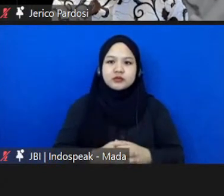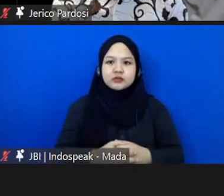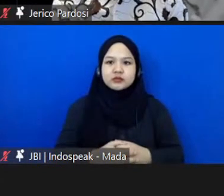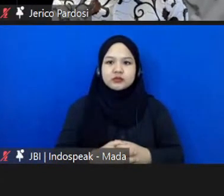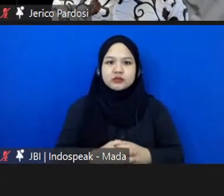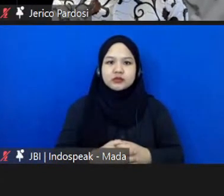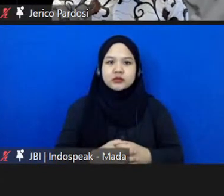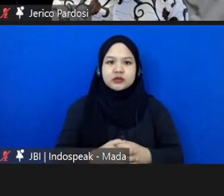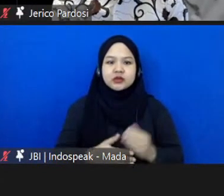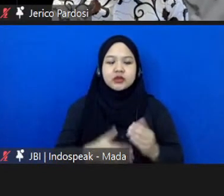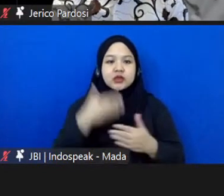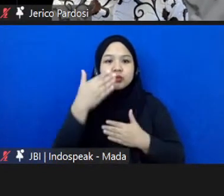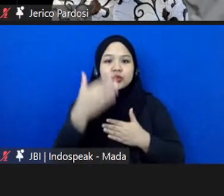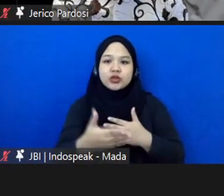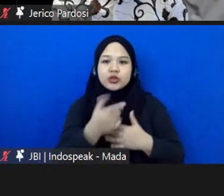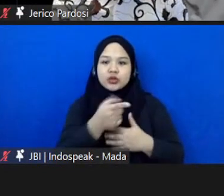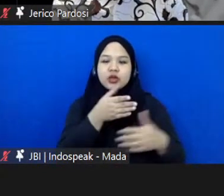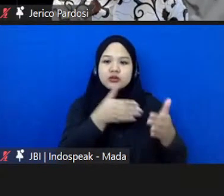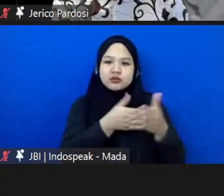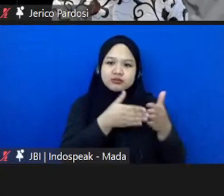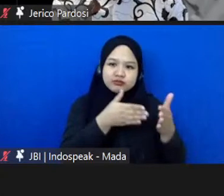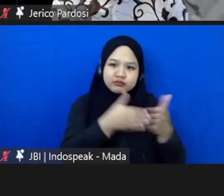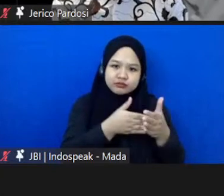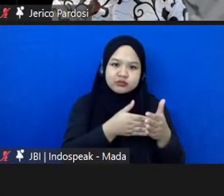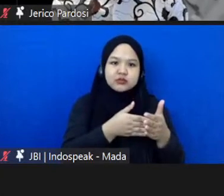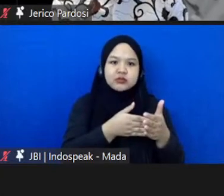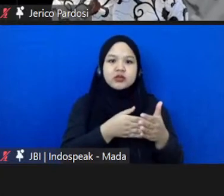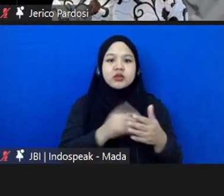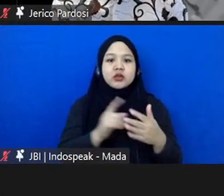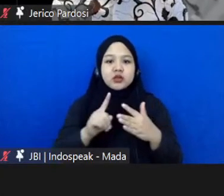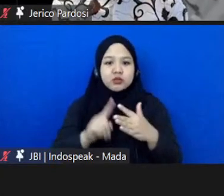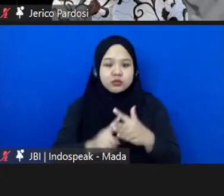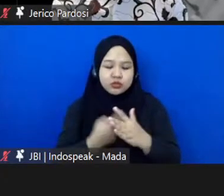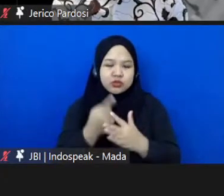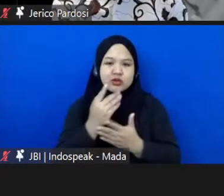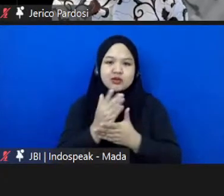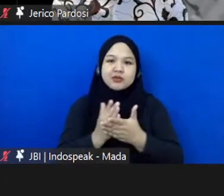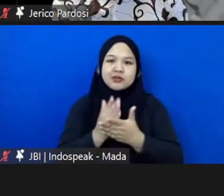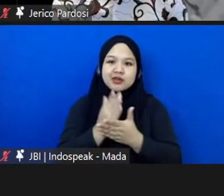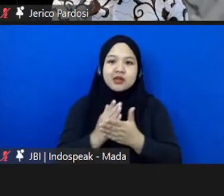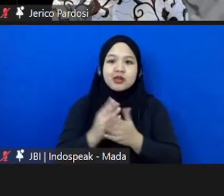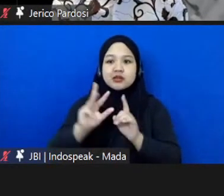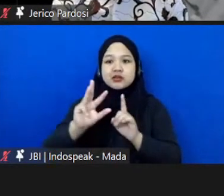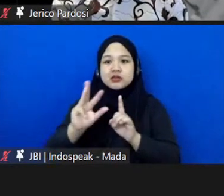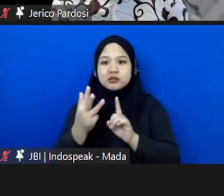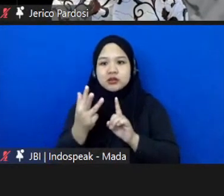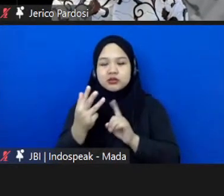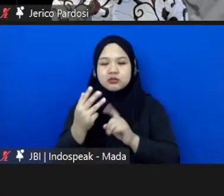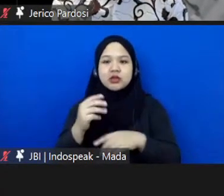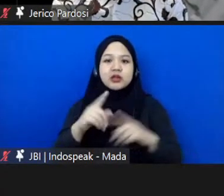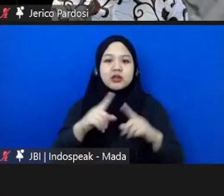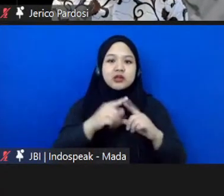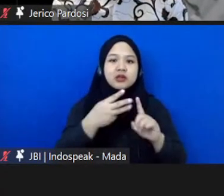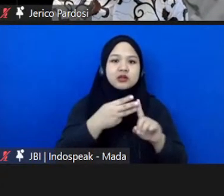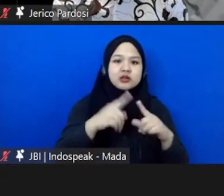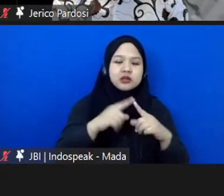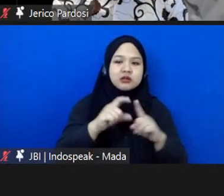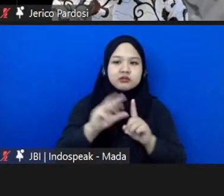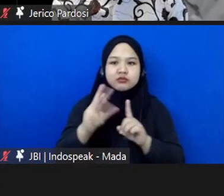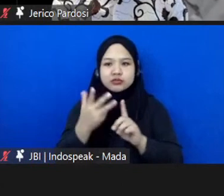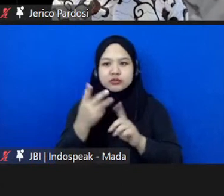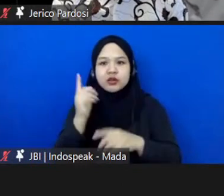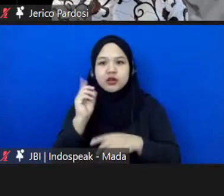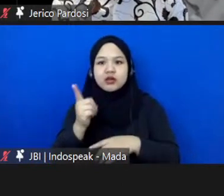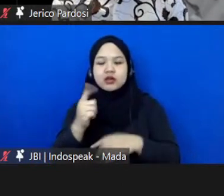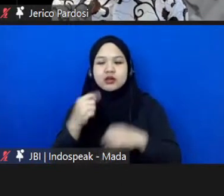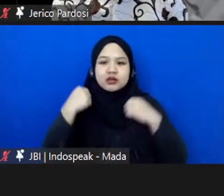that is challenging. And since the mid-19th century, obviously, since the advent of medical education for